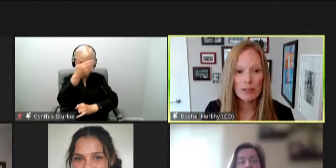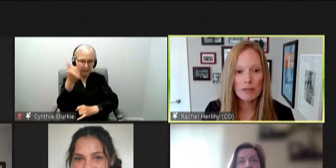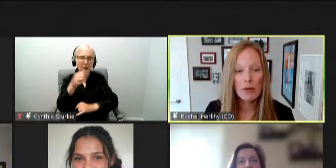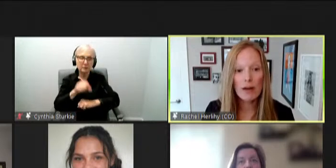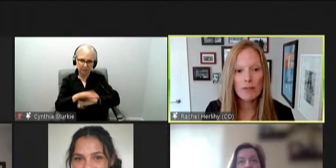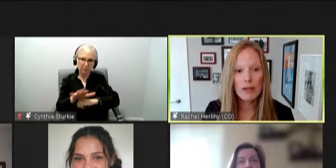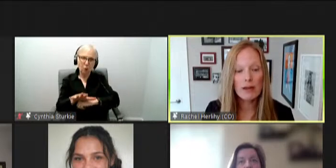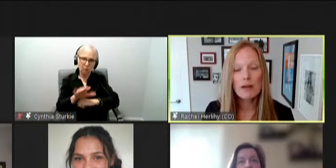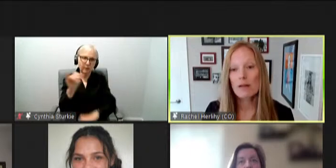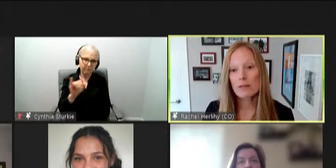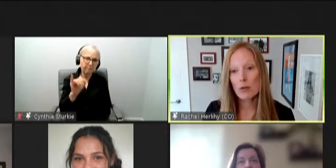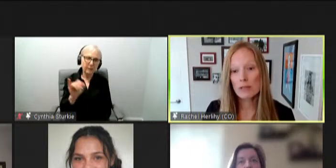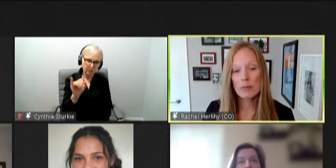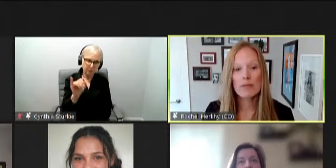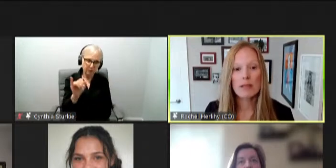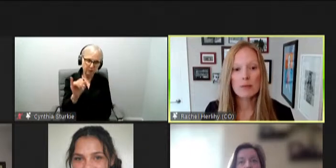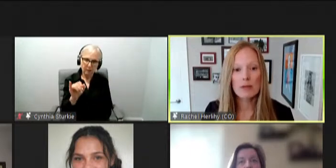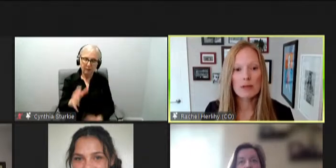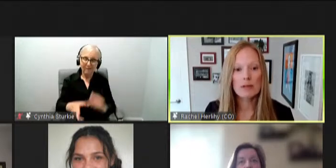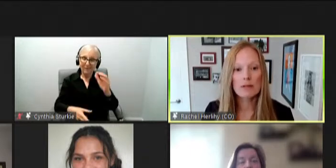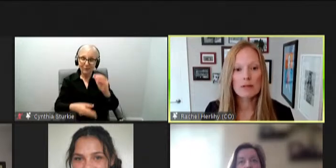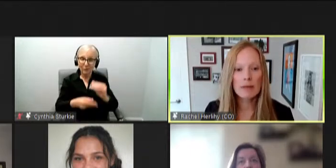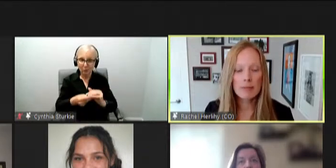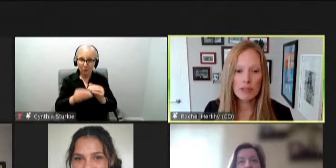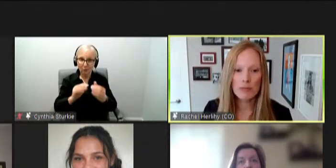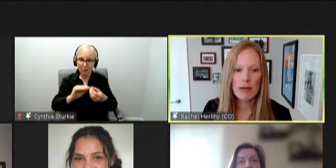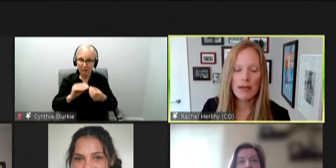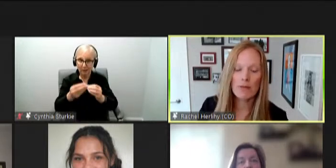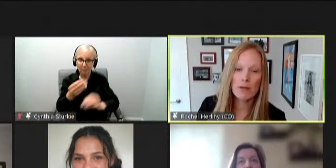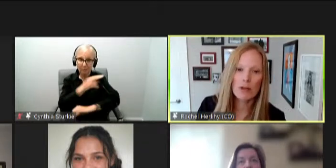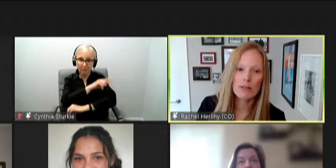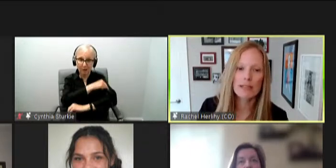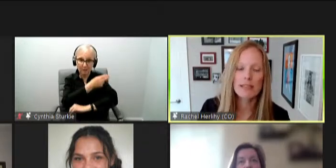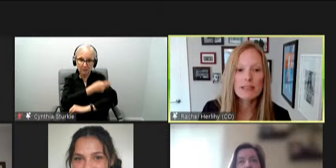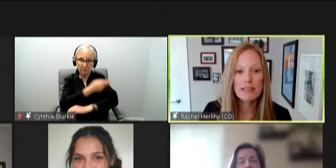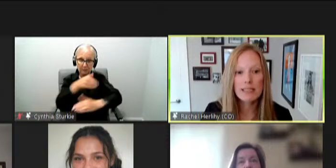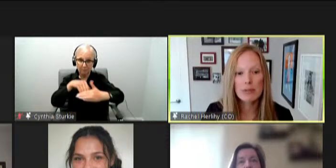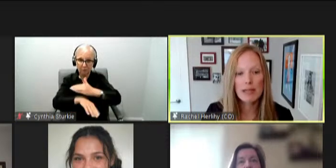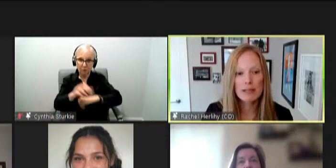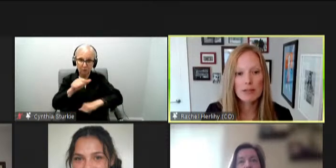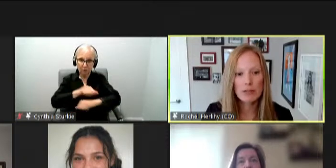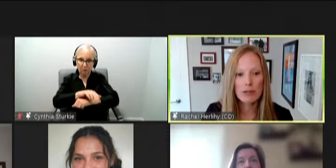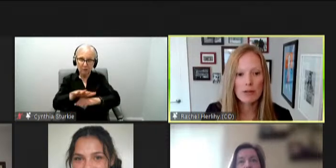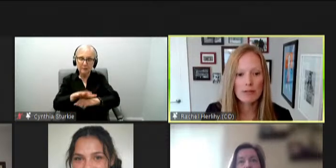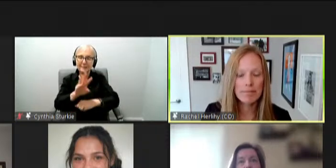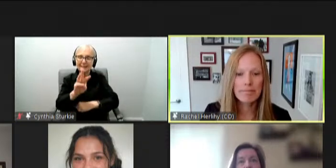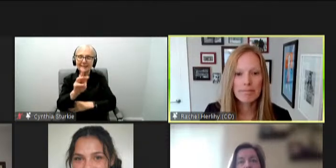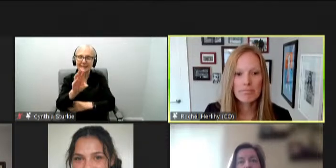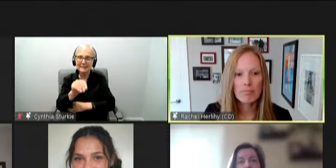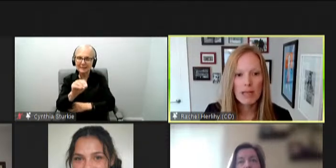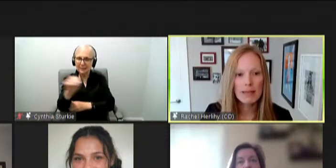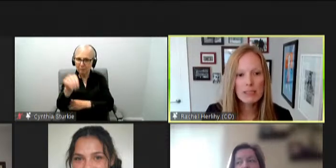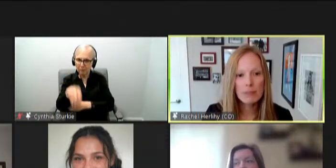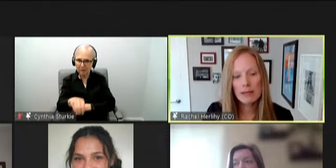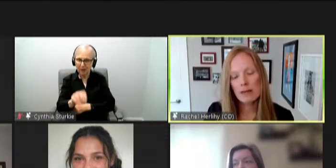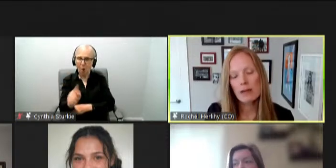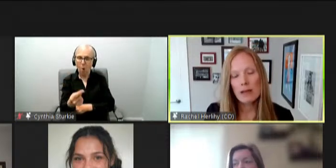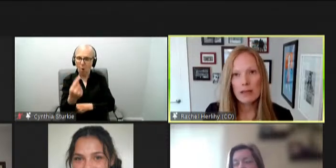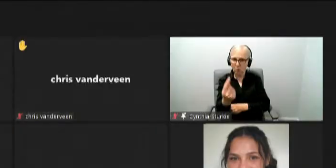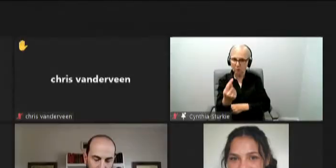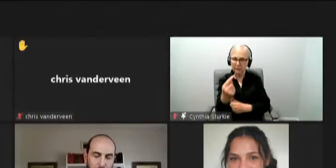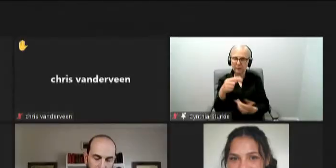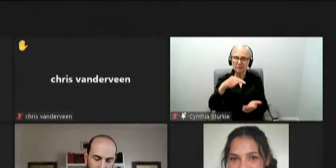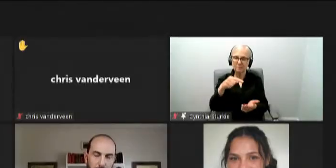COVID infection. So of the total number of hospital admissions right now for COVID-19, 60% due to COVID. And that's